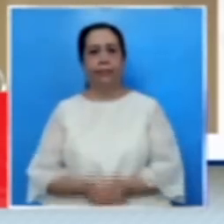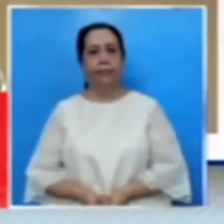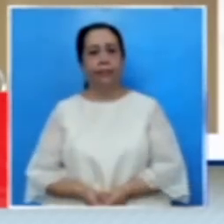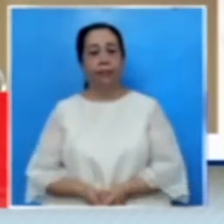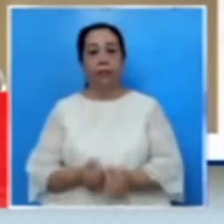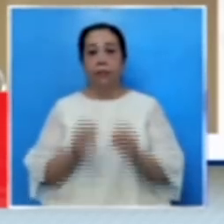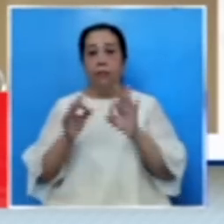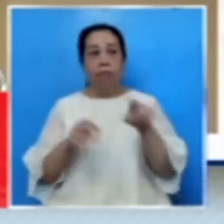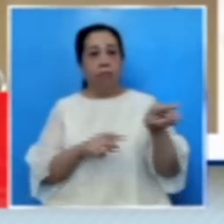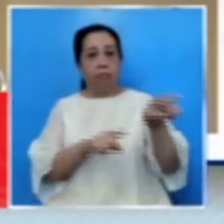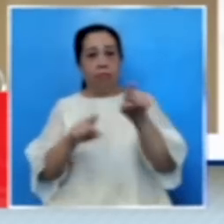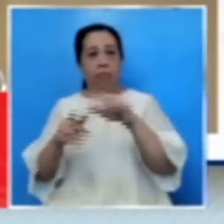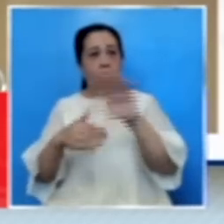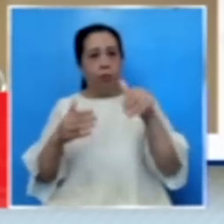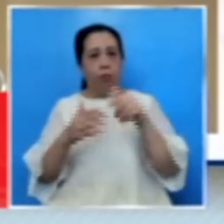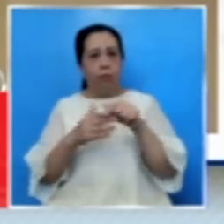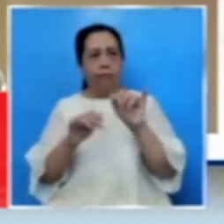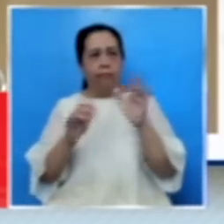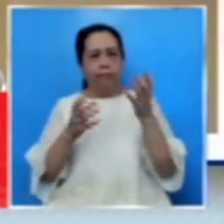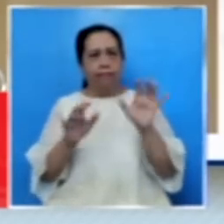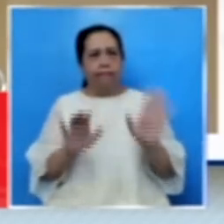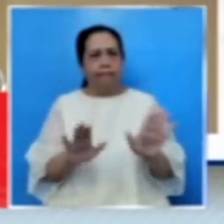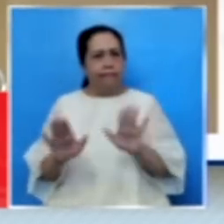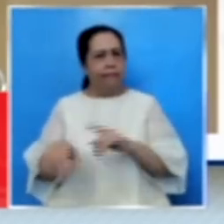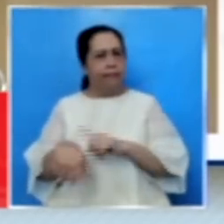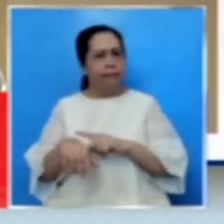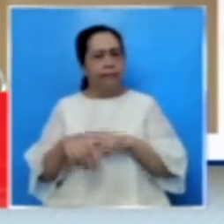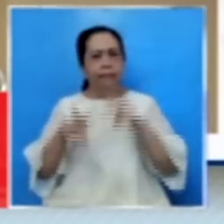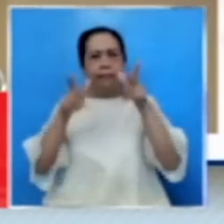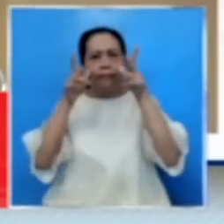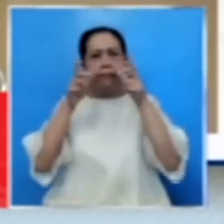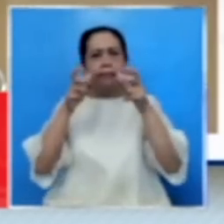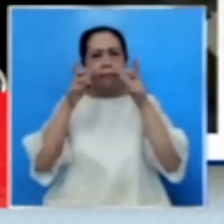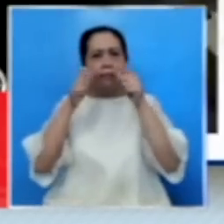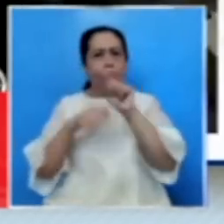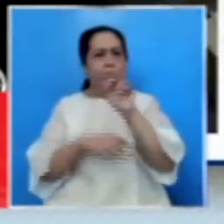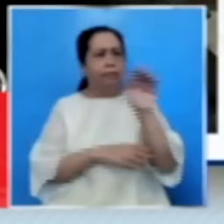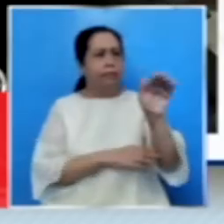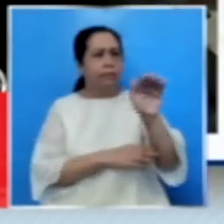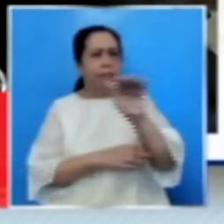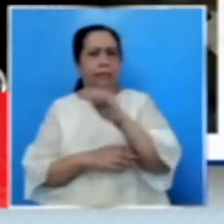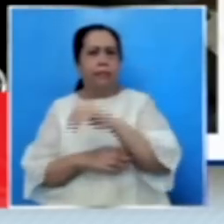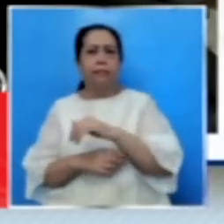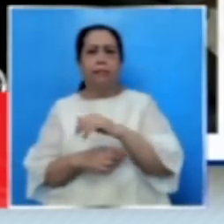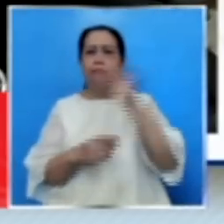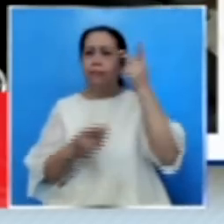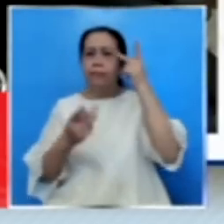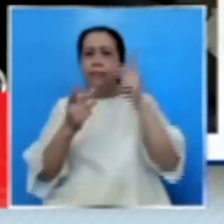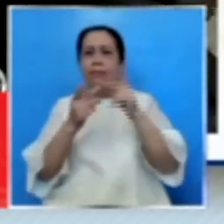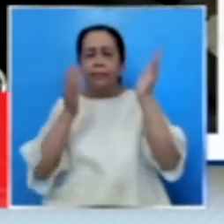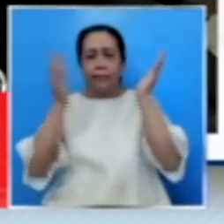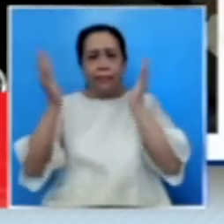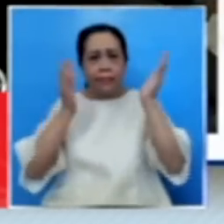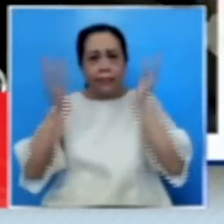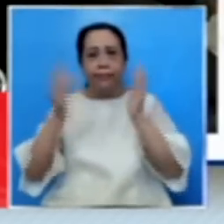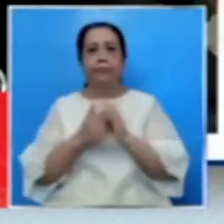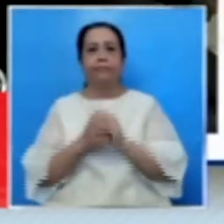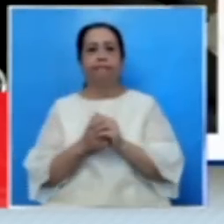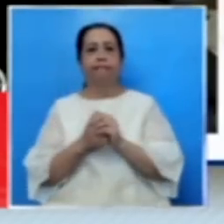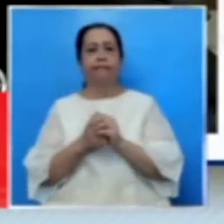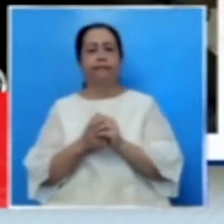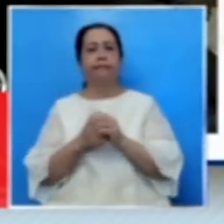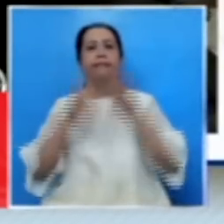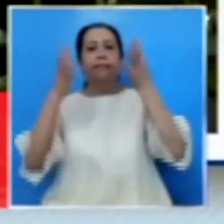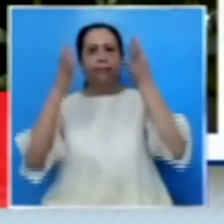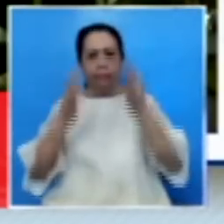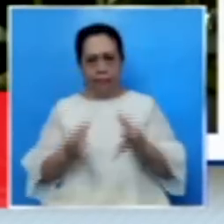all take a moment to listen to the call to serve and decide to heed